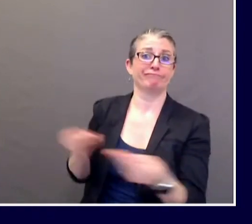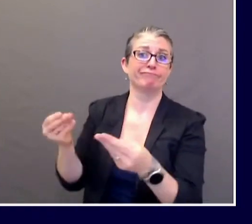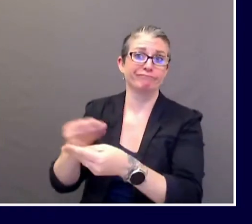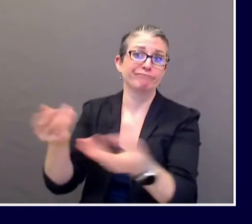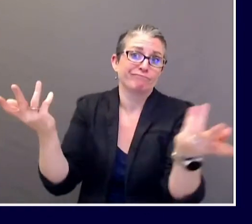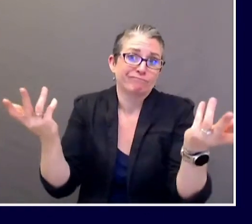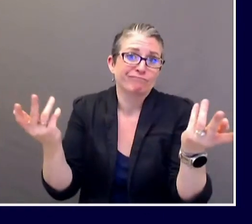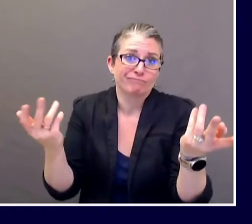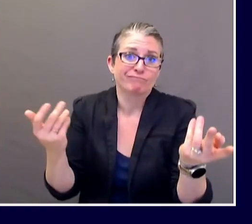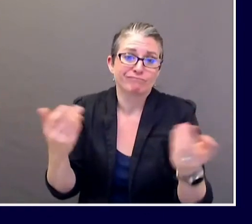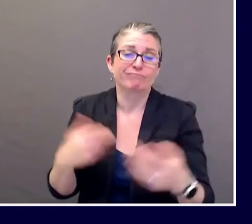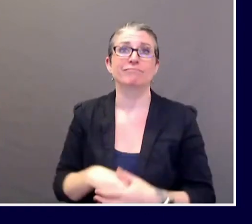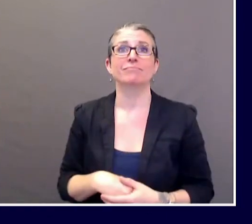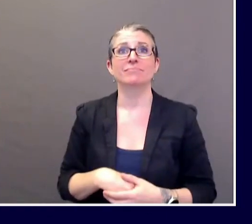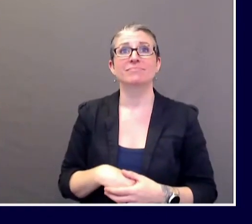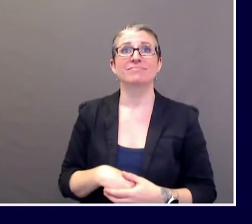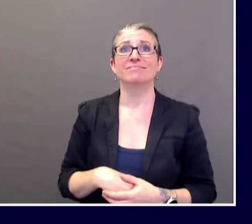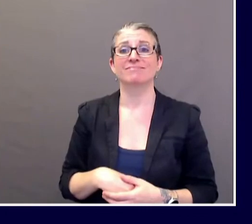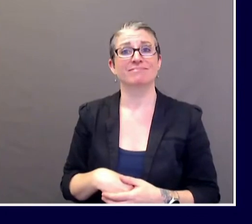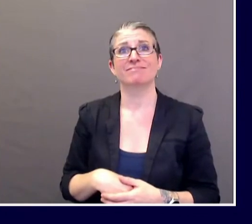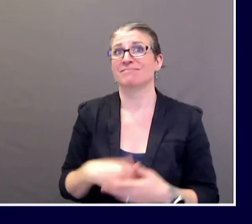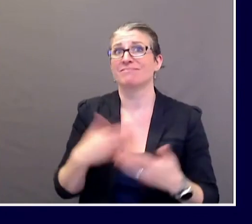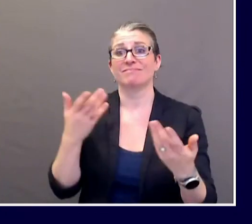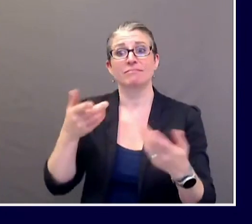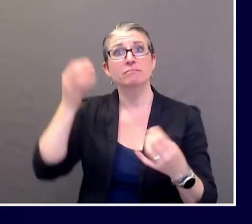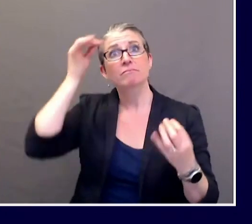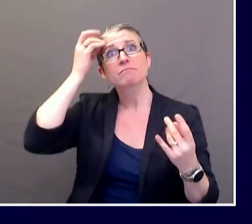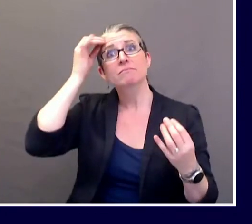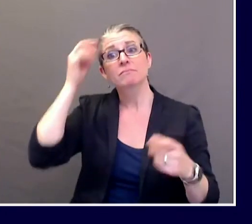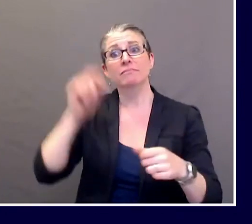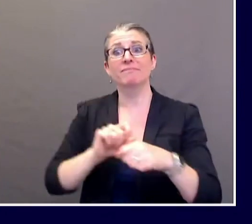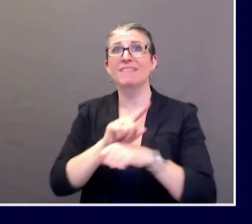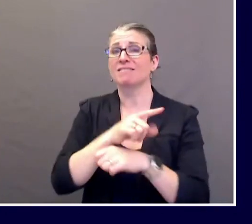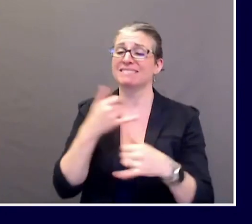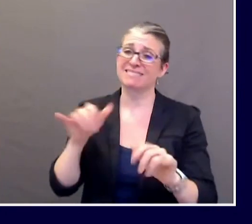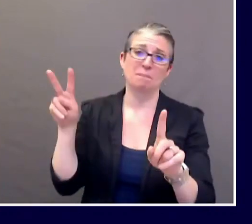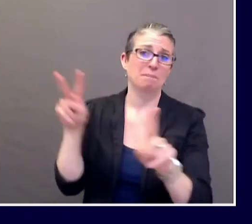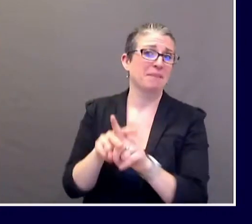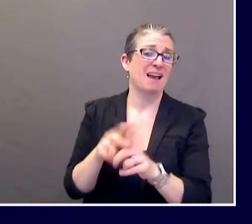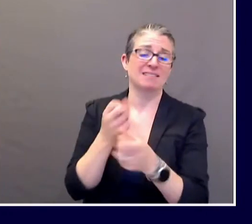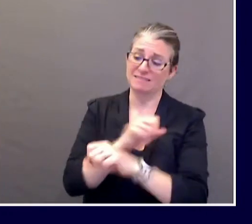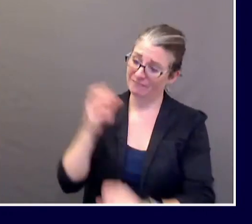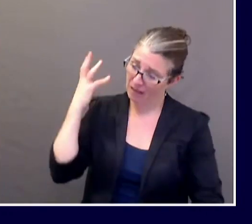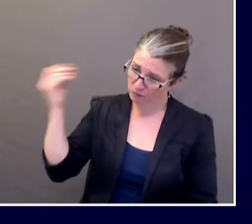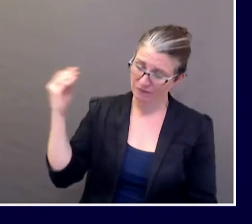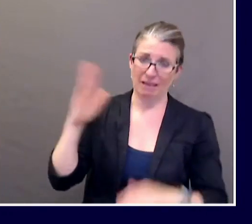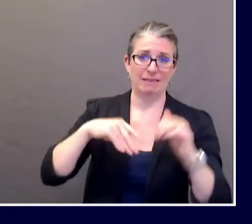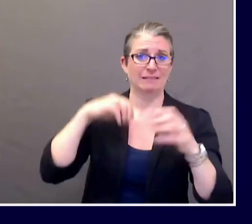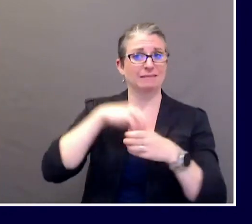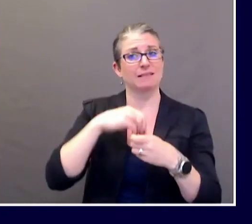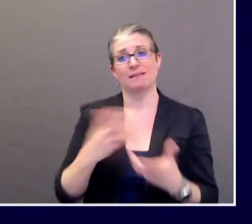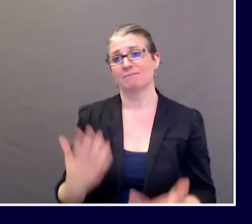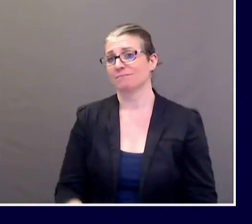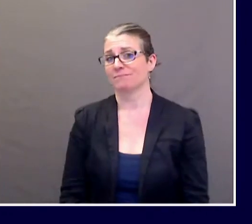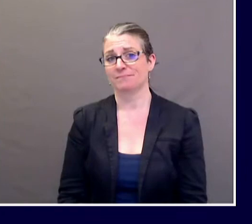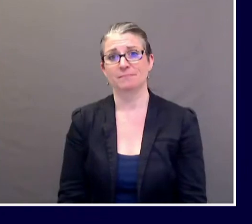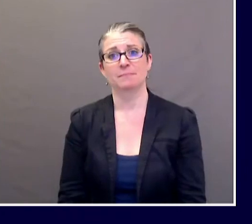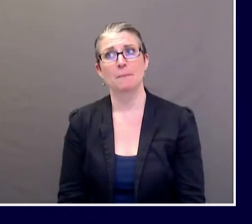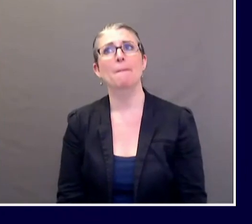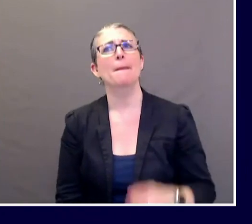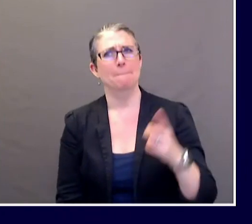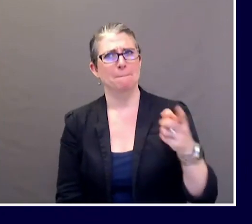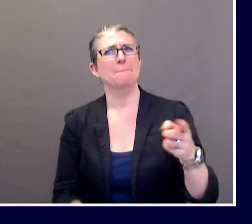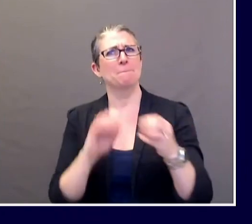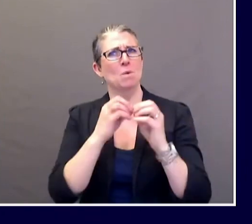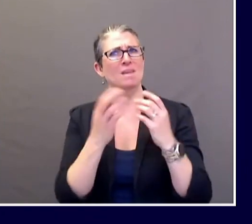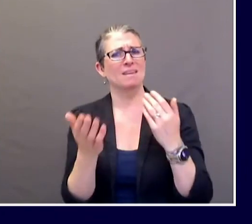most certainly are, even when you factor in account variants. So the transmissibility it's more of an issue indoors.